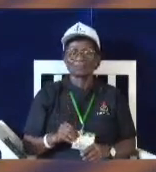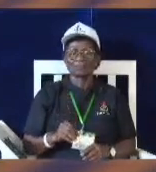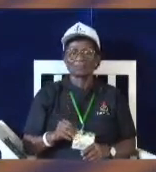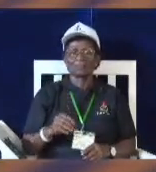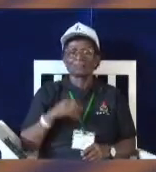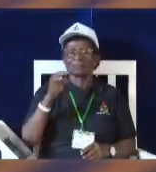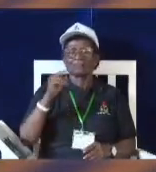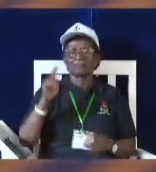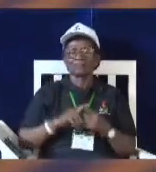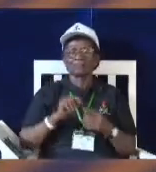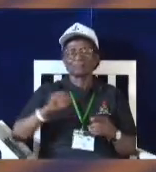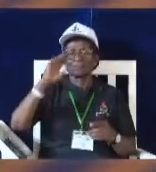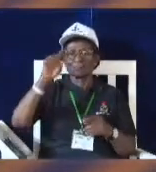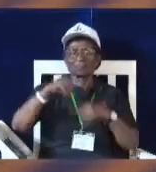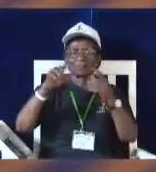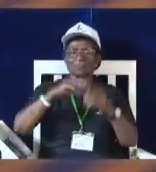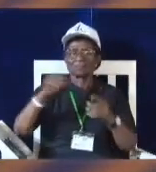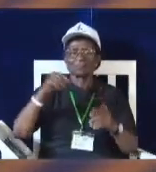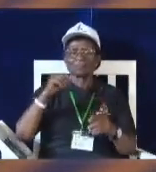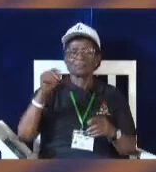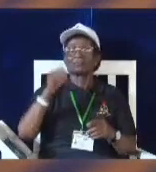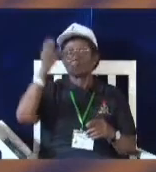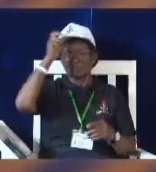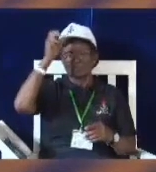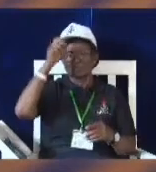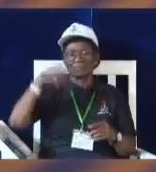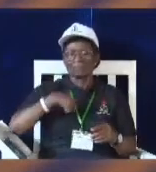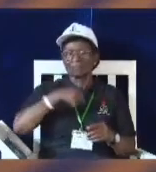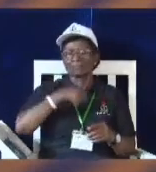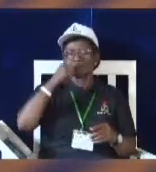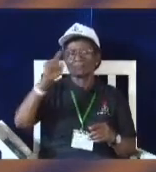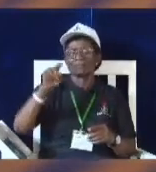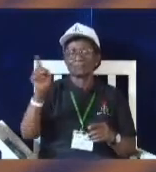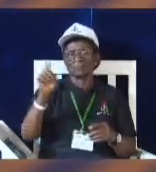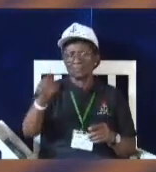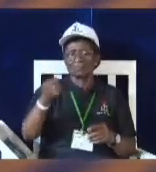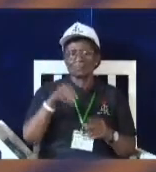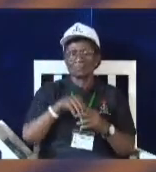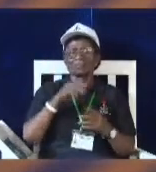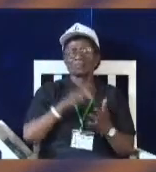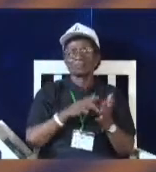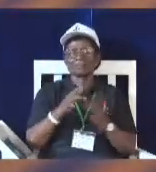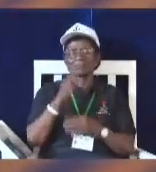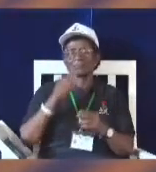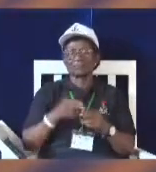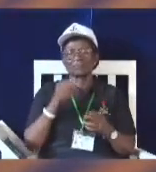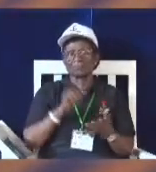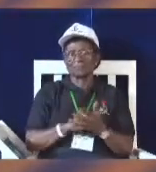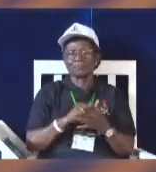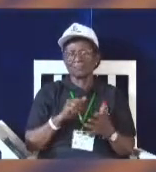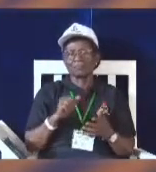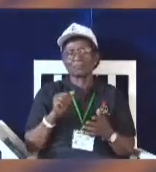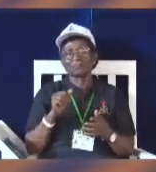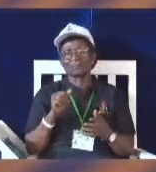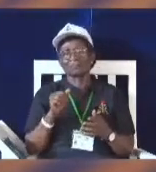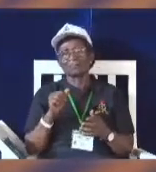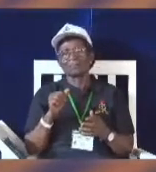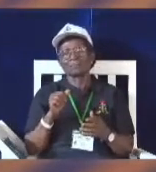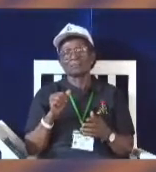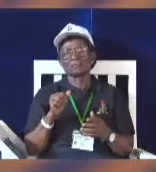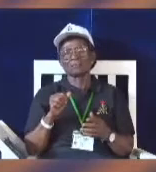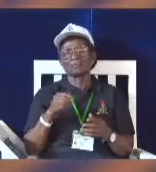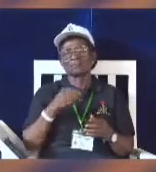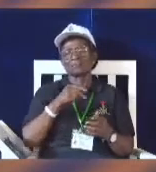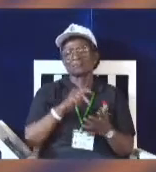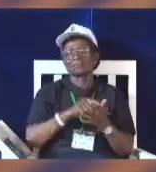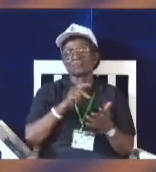in him, he said, devil, we command you in the name of Jesus that Paul